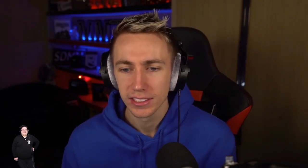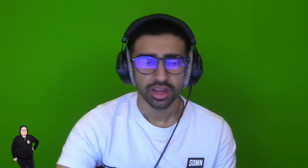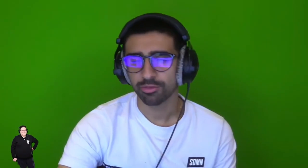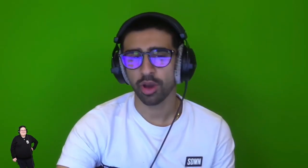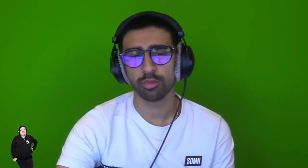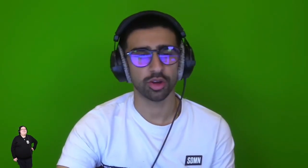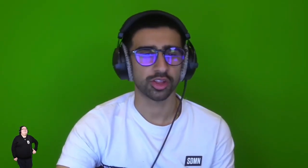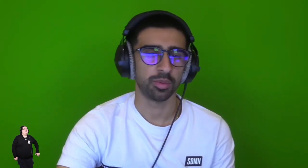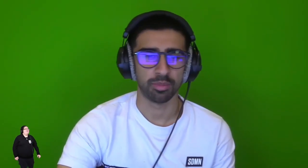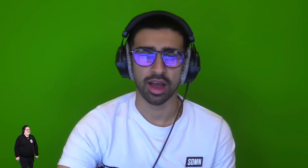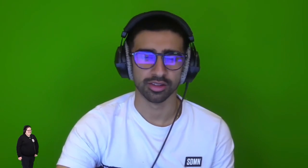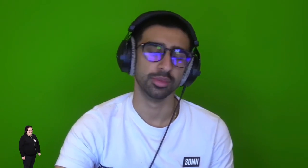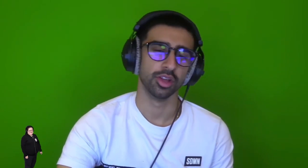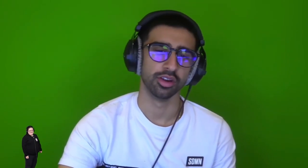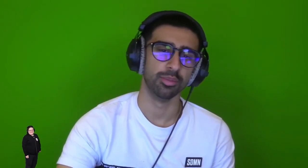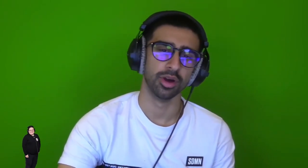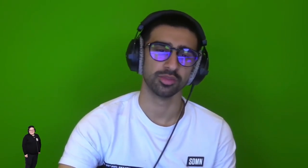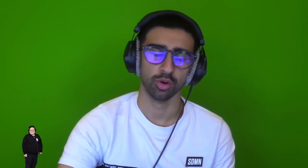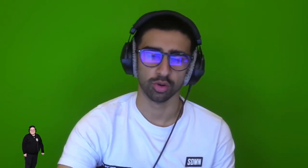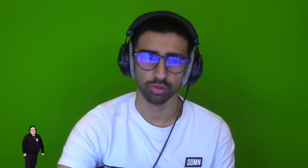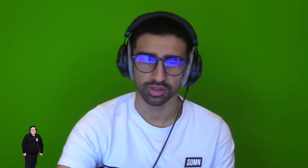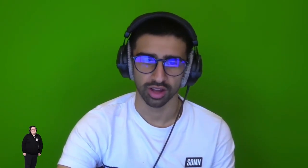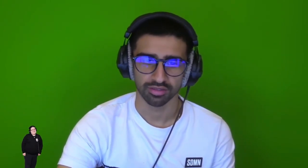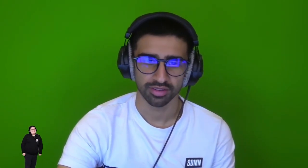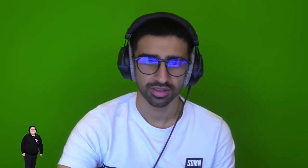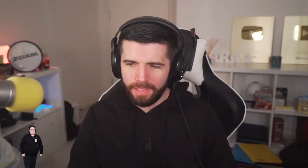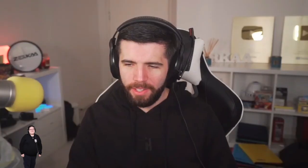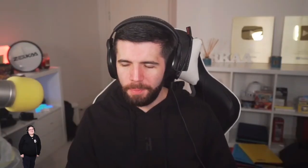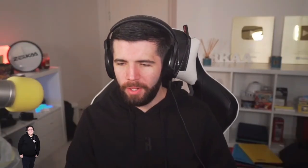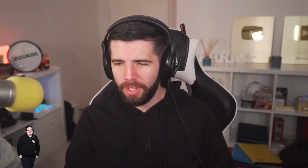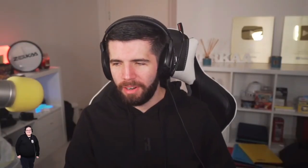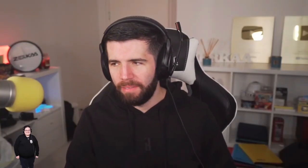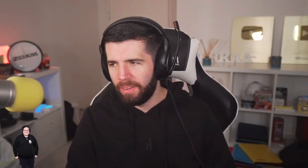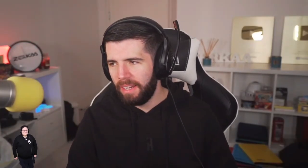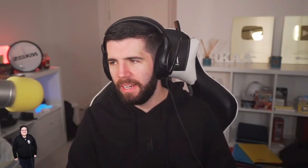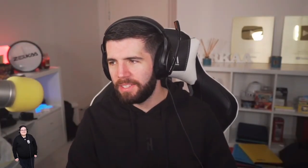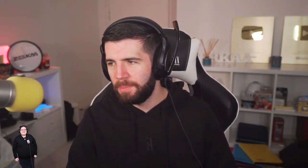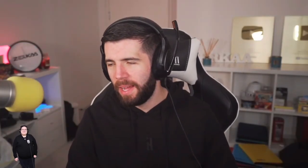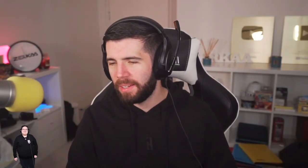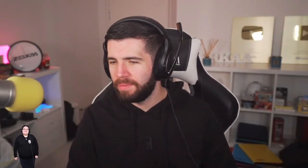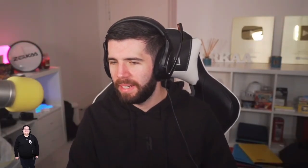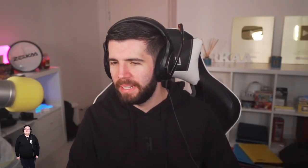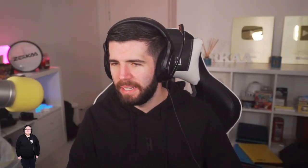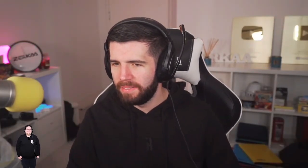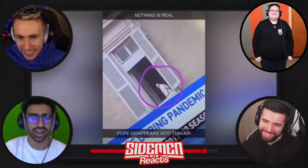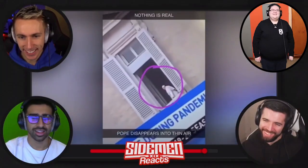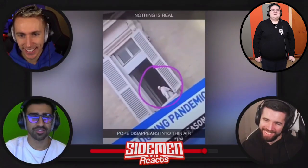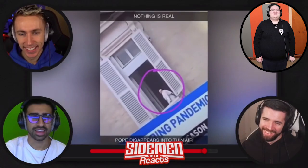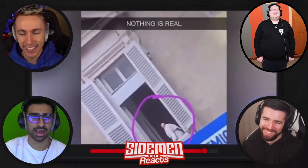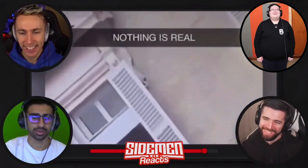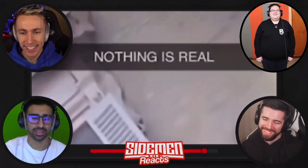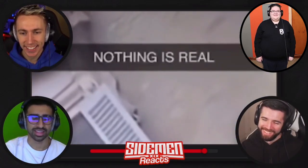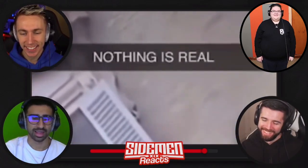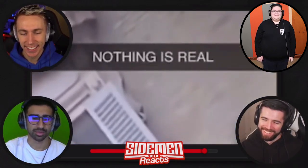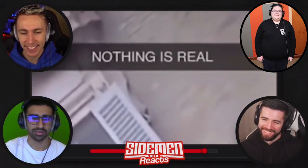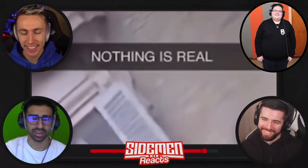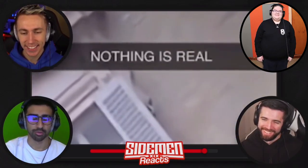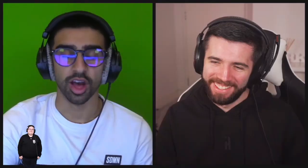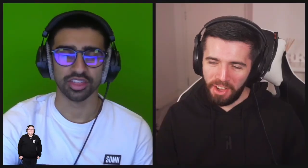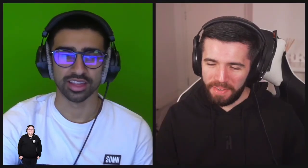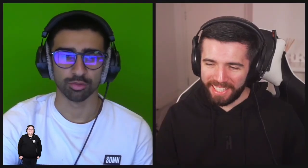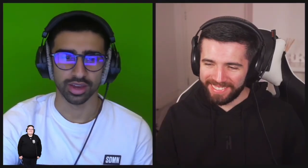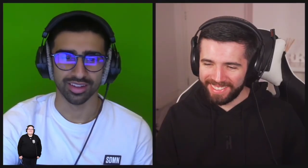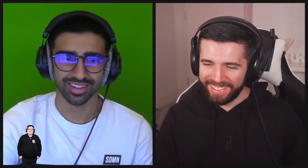superpowers and he'd be doing much more cool stuff. Yeah, he would be. It's a hologram though, right? Like Tupac, back in day. I love the caption on that Snapchat